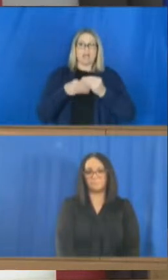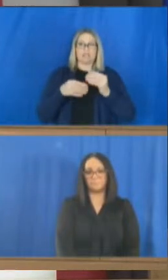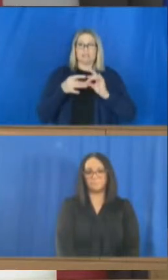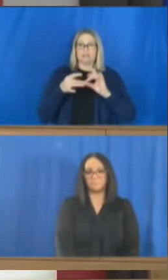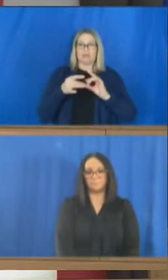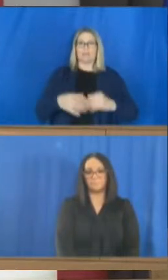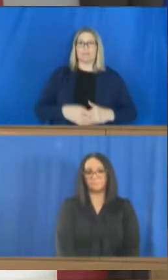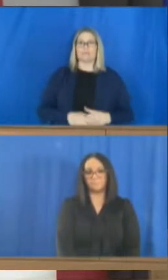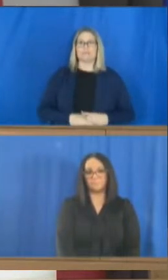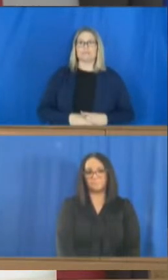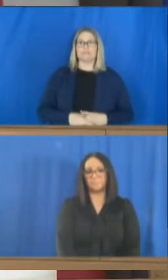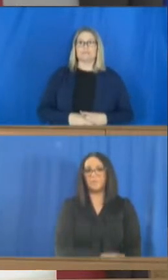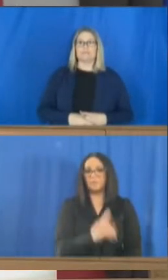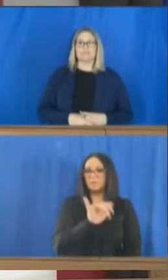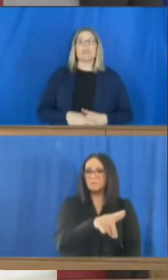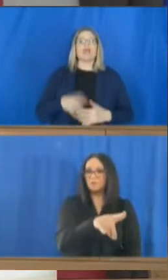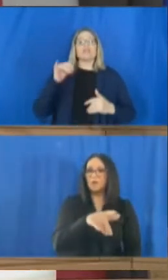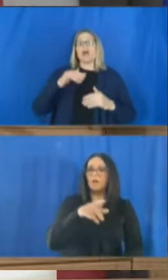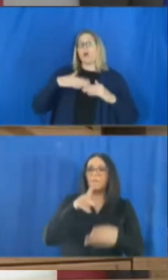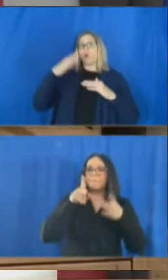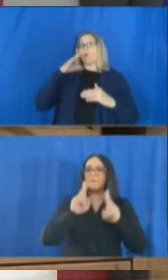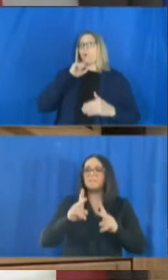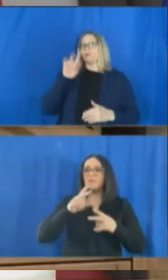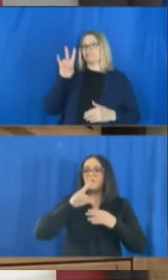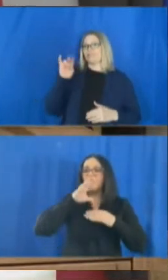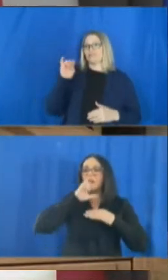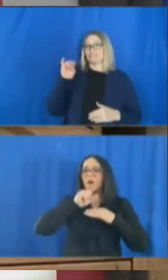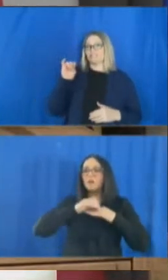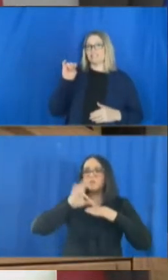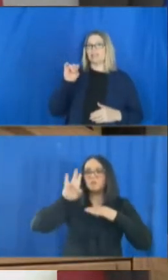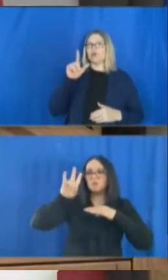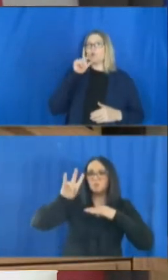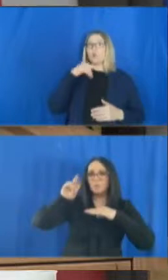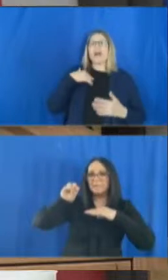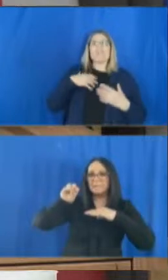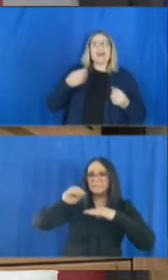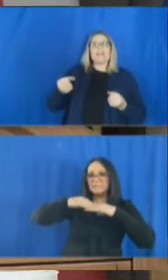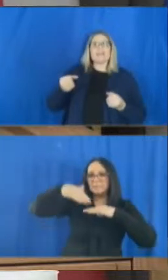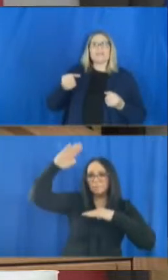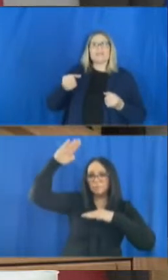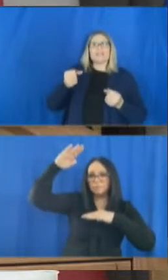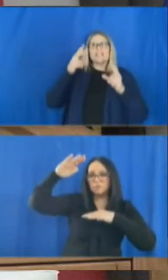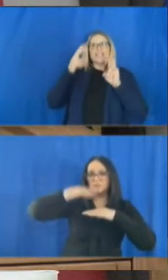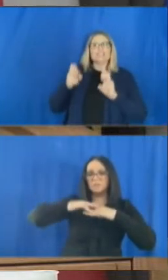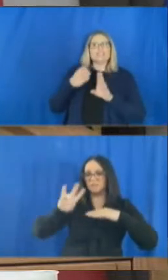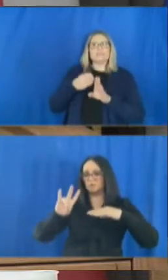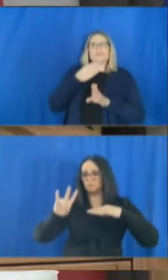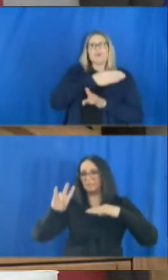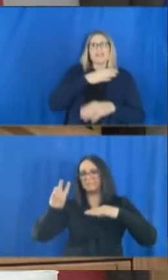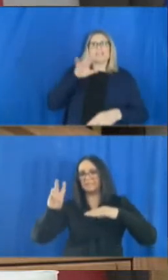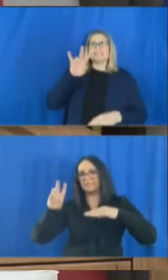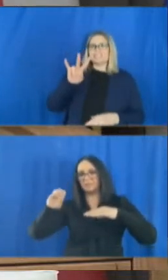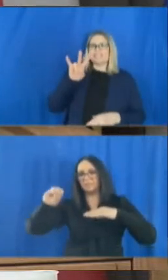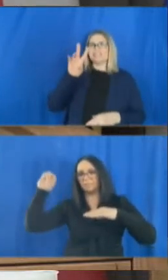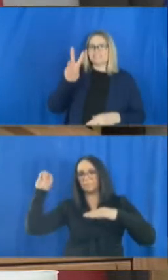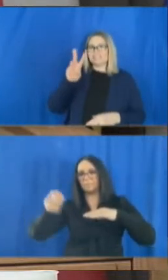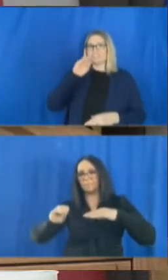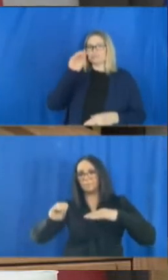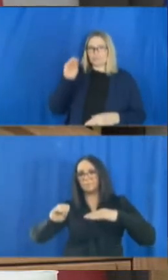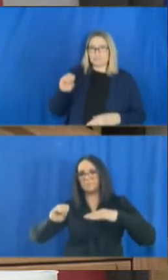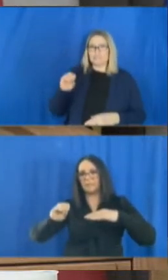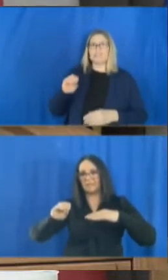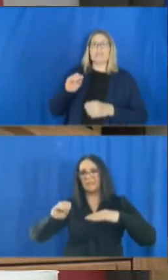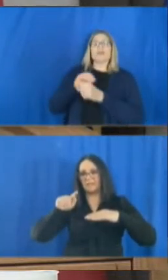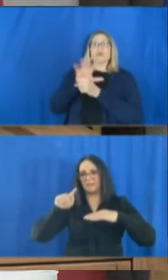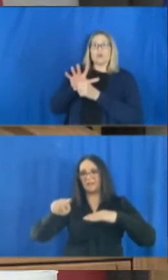of 70, 86% of those who died were not fully protected or vaccinated. And